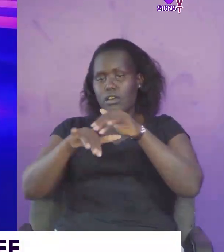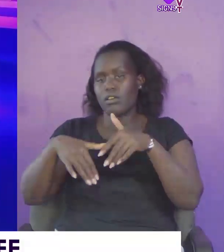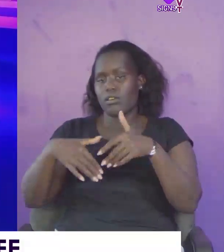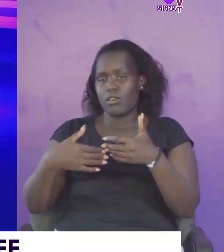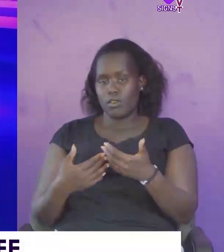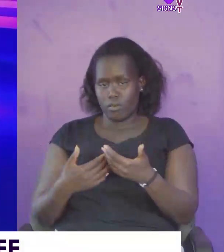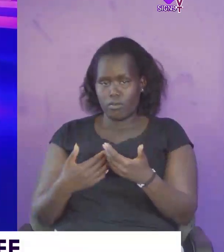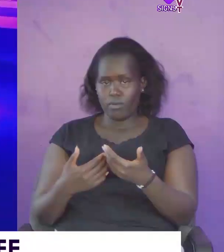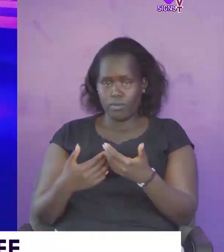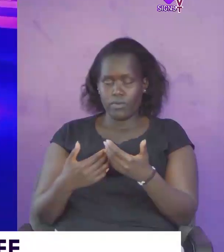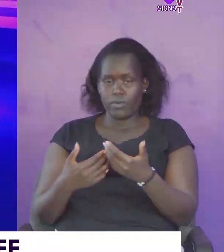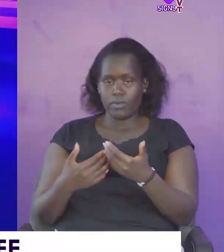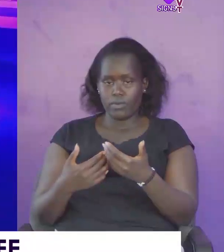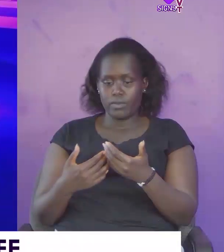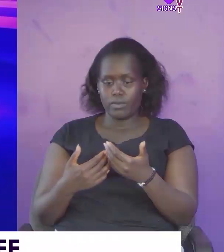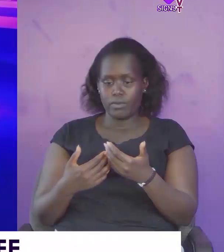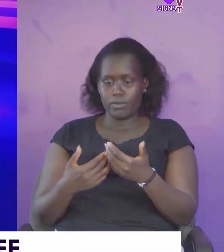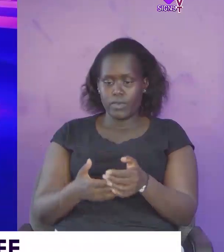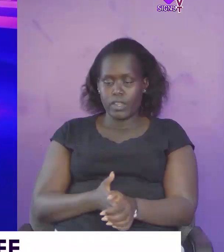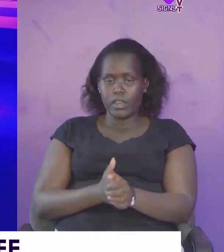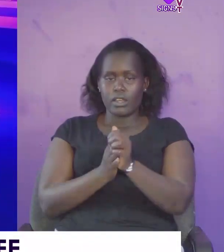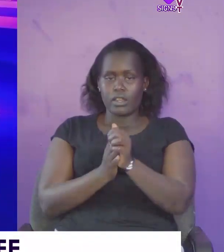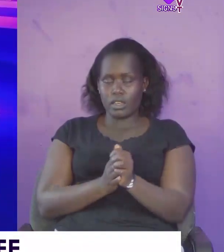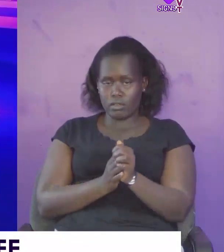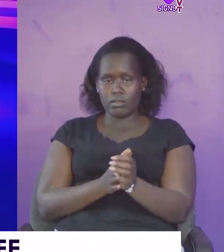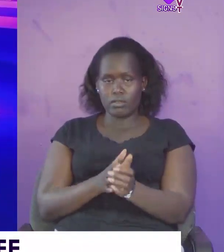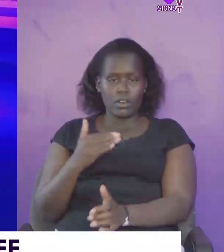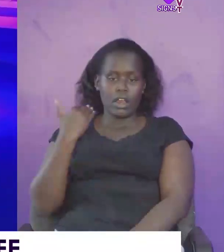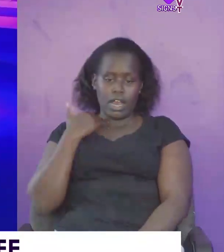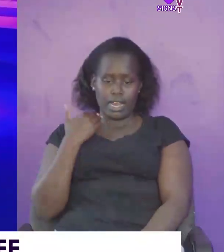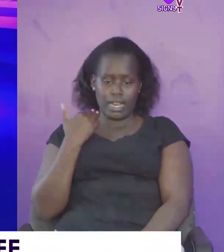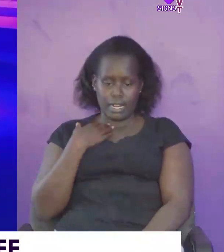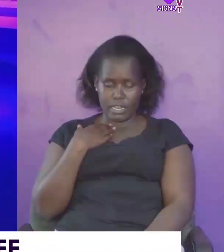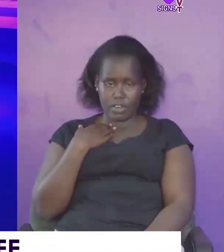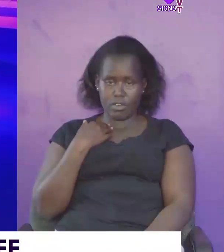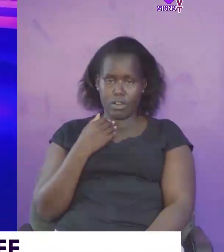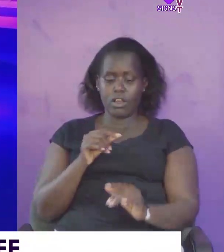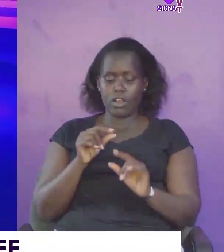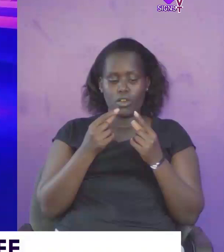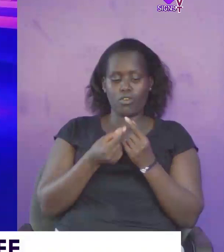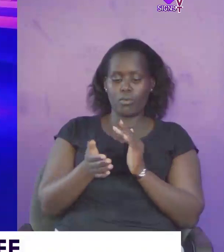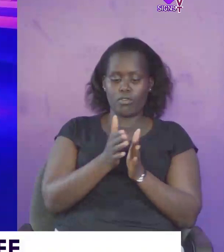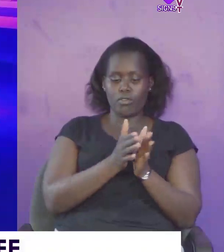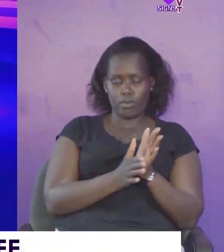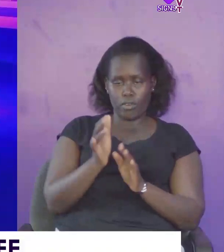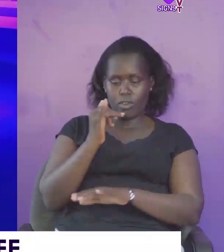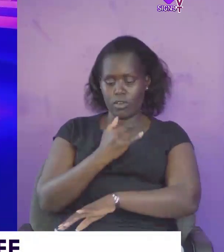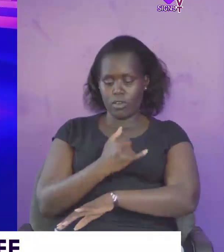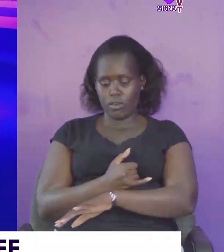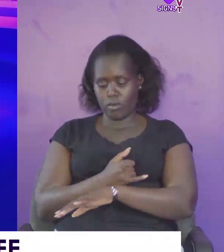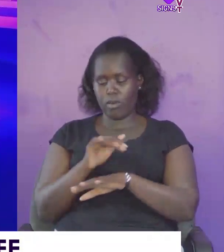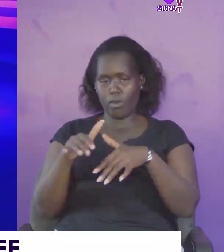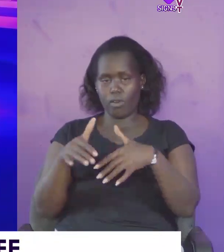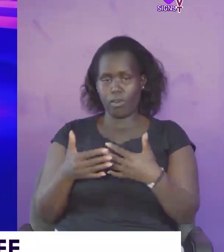they run a criminal regime of plunder, of destitution, Okay. and